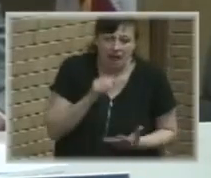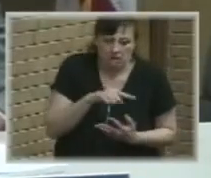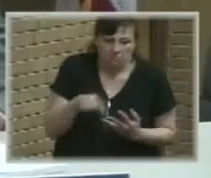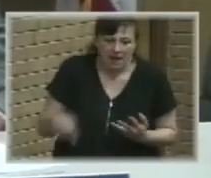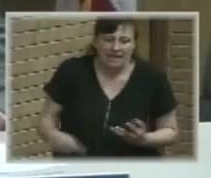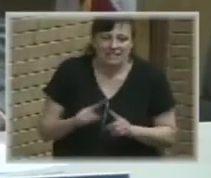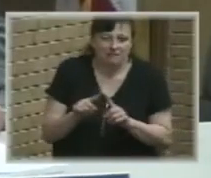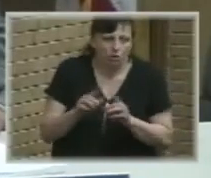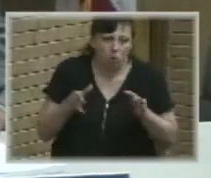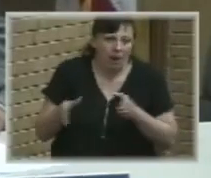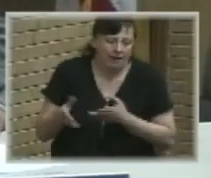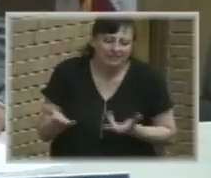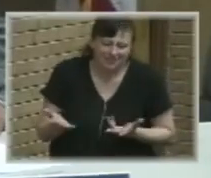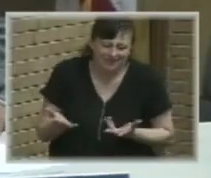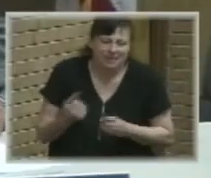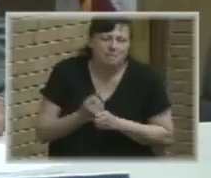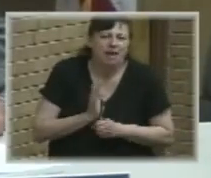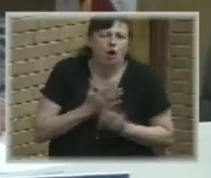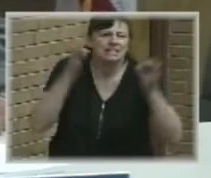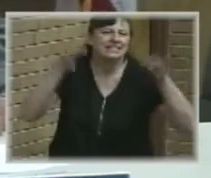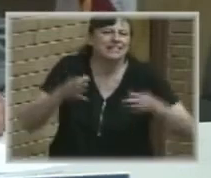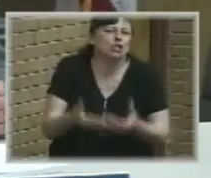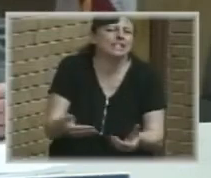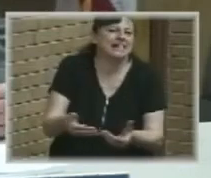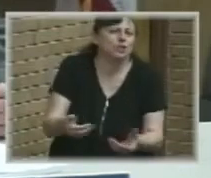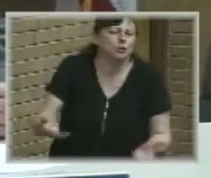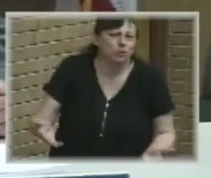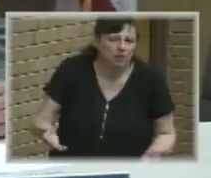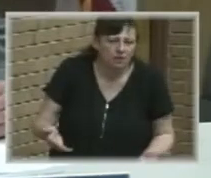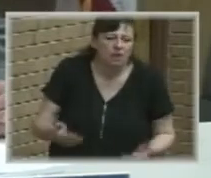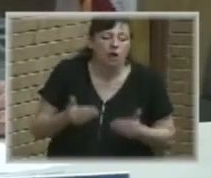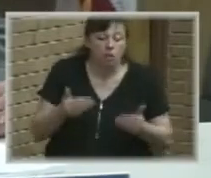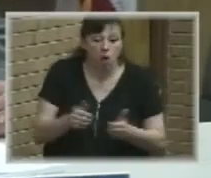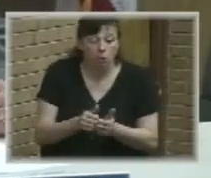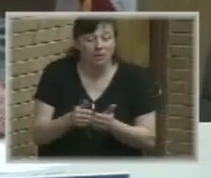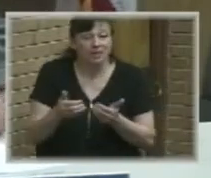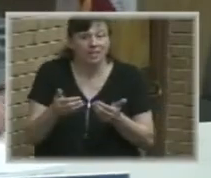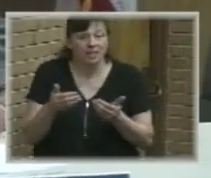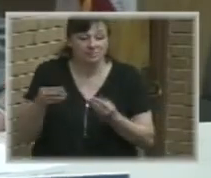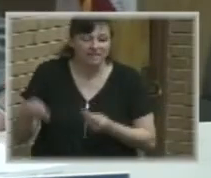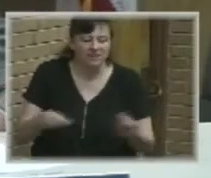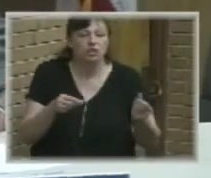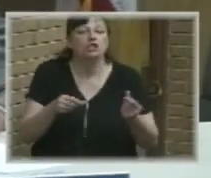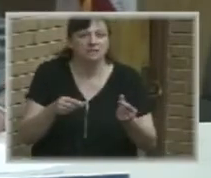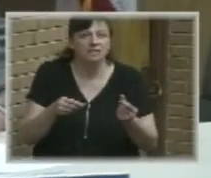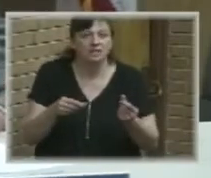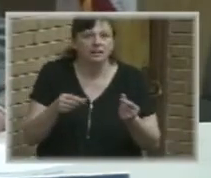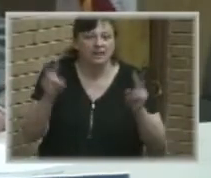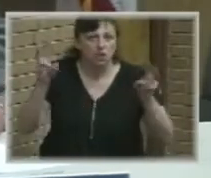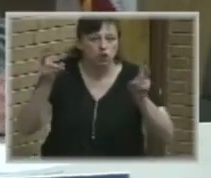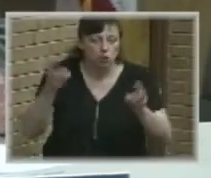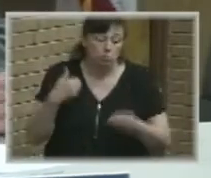made the decision easier, along with the issue of efficiency. So we gave it a shot,